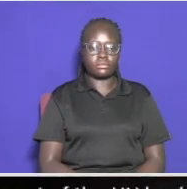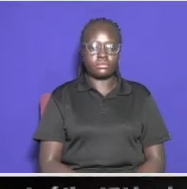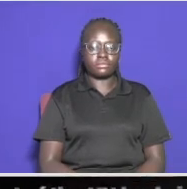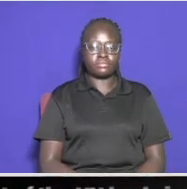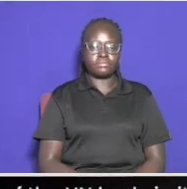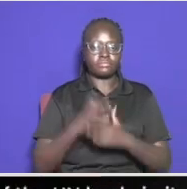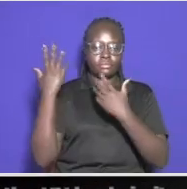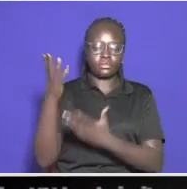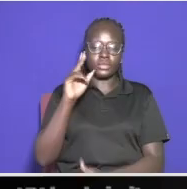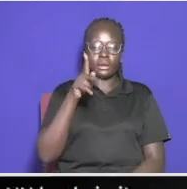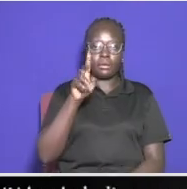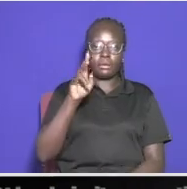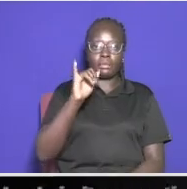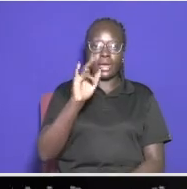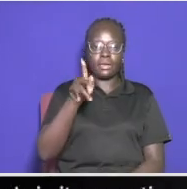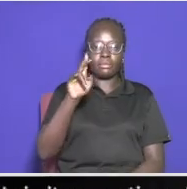the roses on top of the cake.